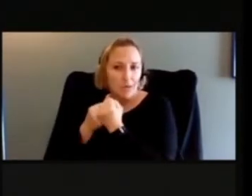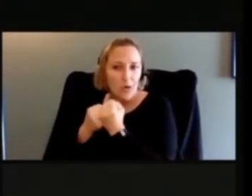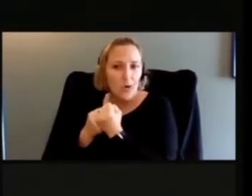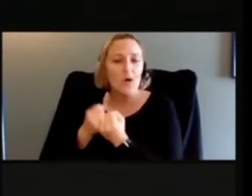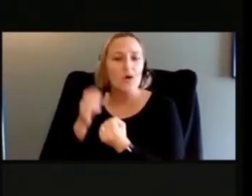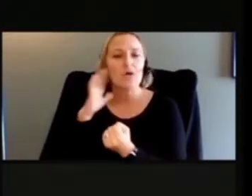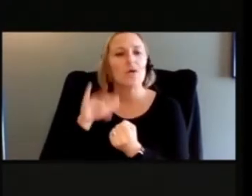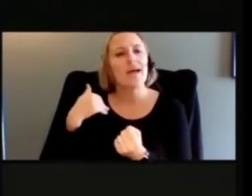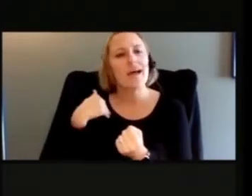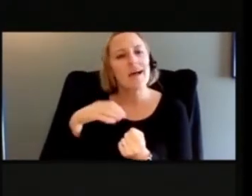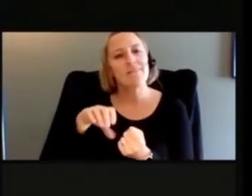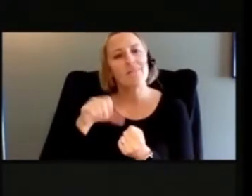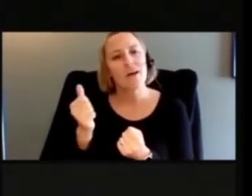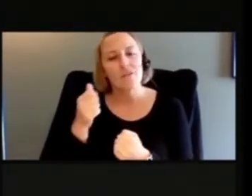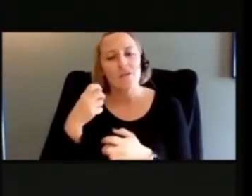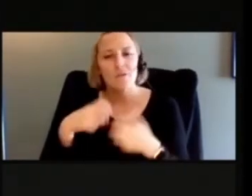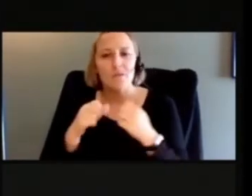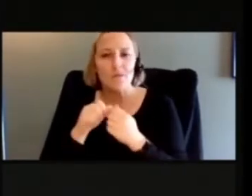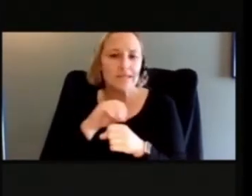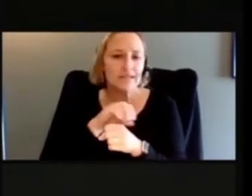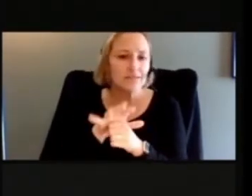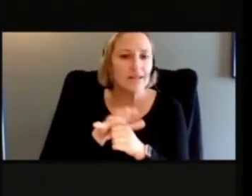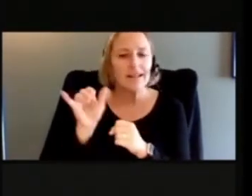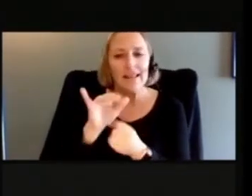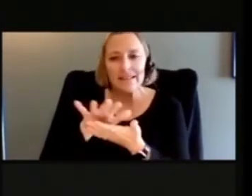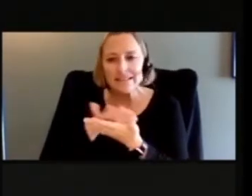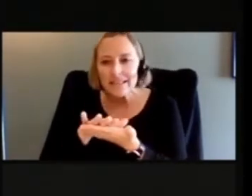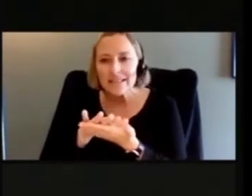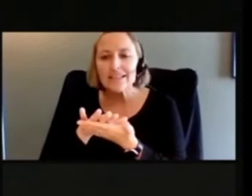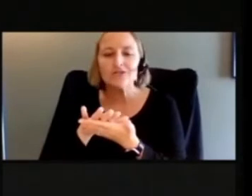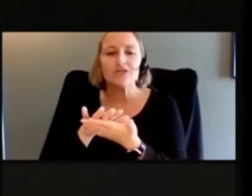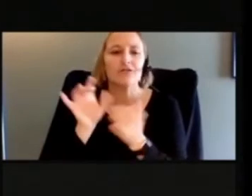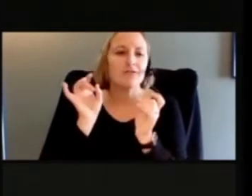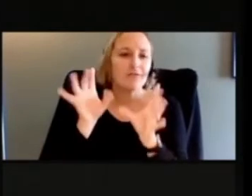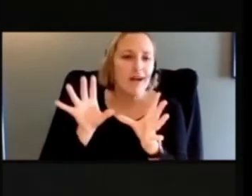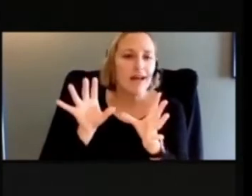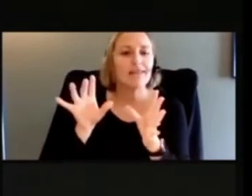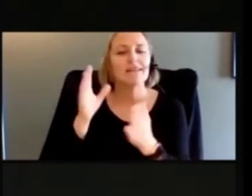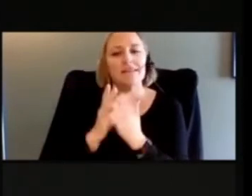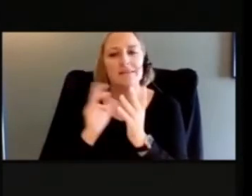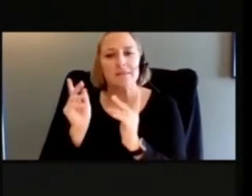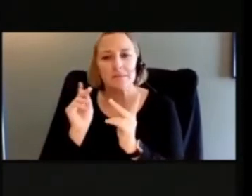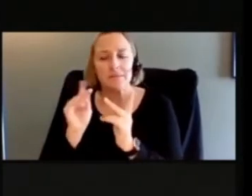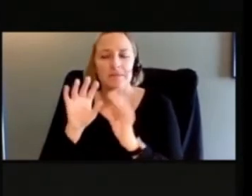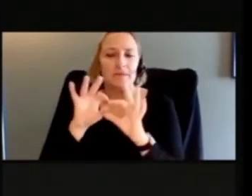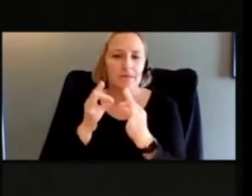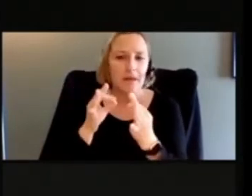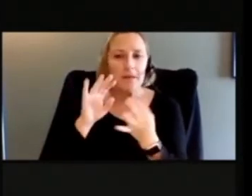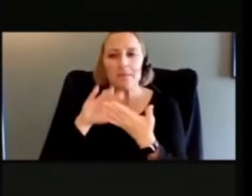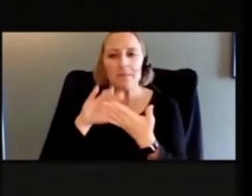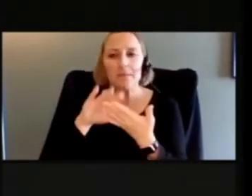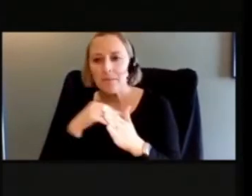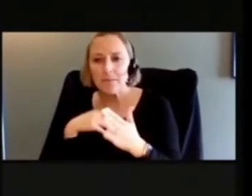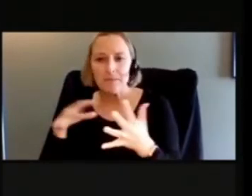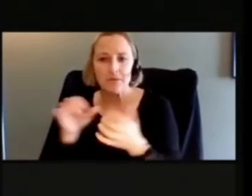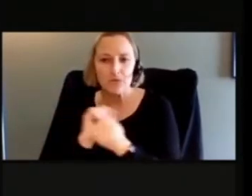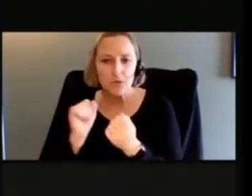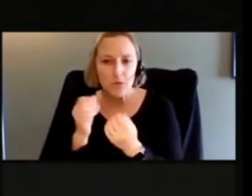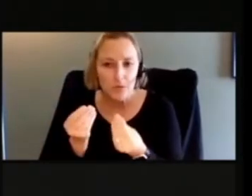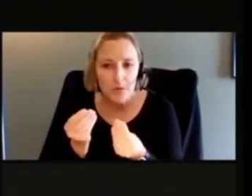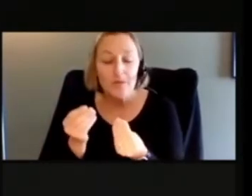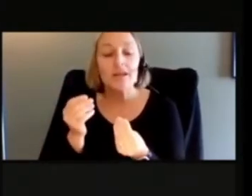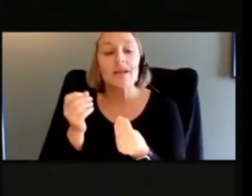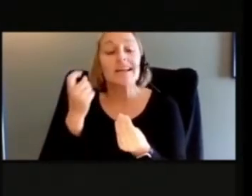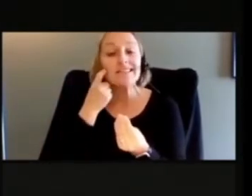as stigmatization, violence, and destruction of property from family community members. And there are emerging studies that have shown